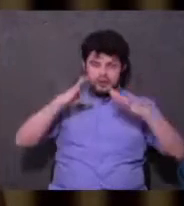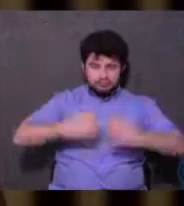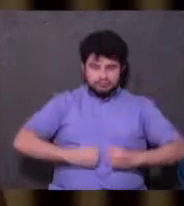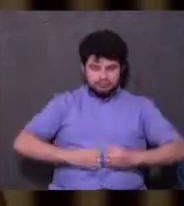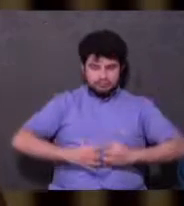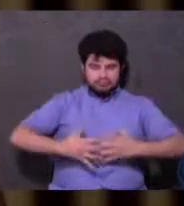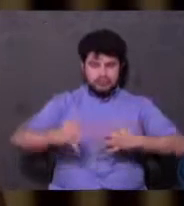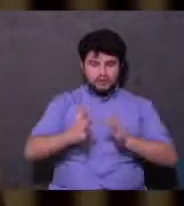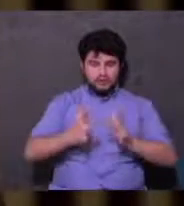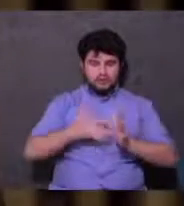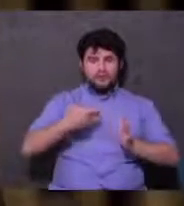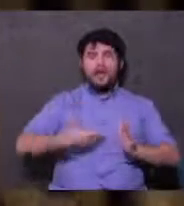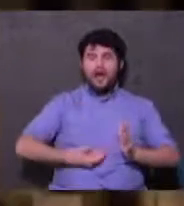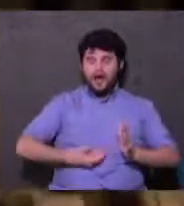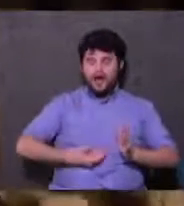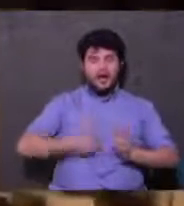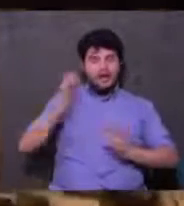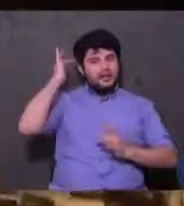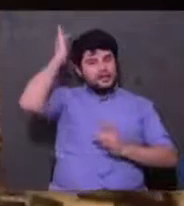womb, Jesus.